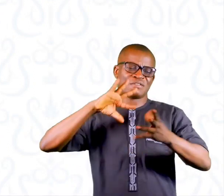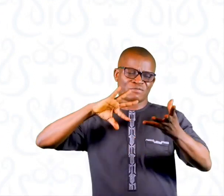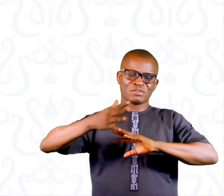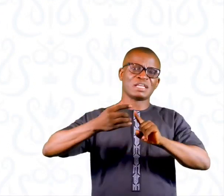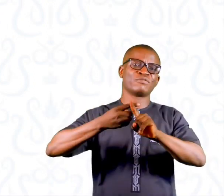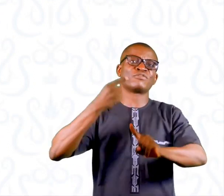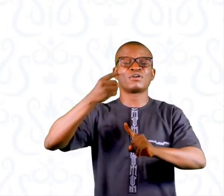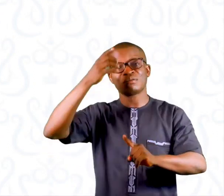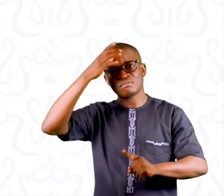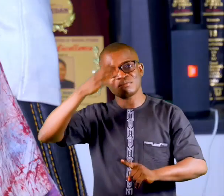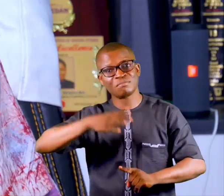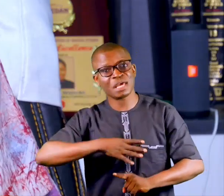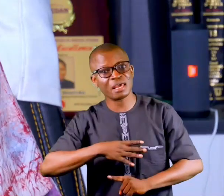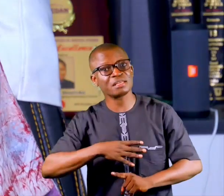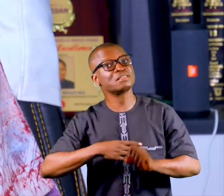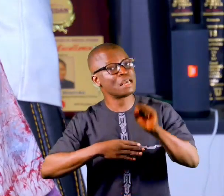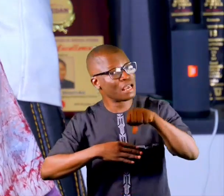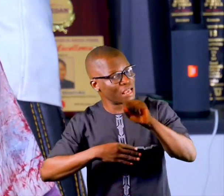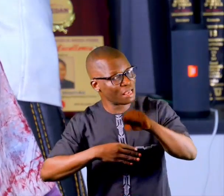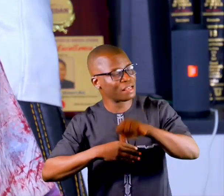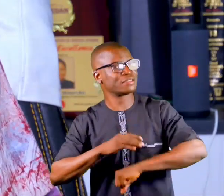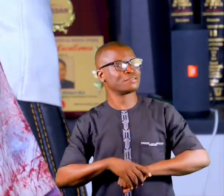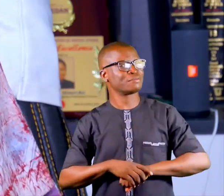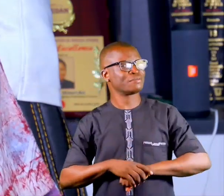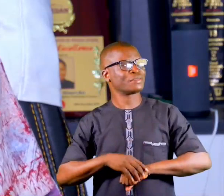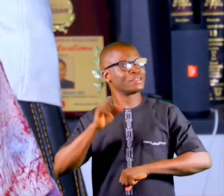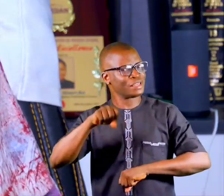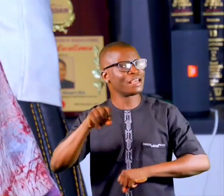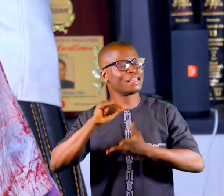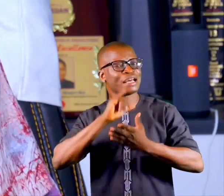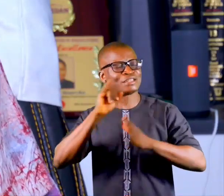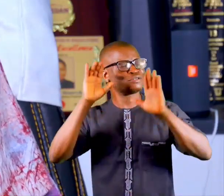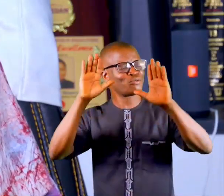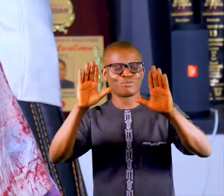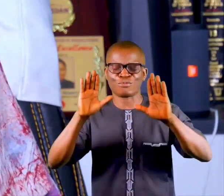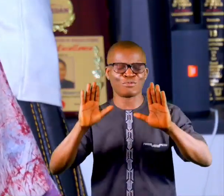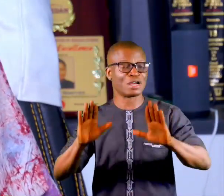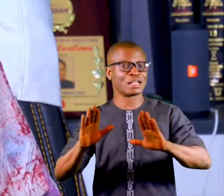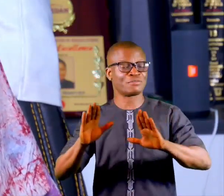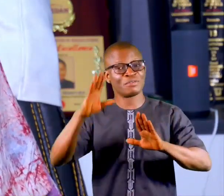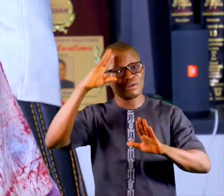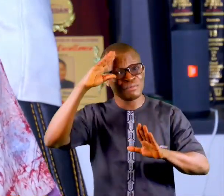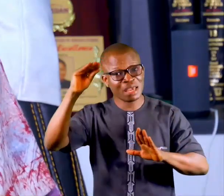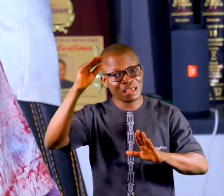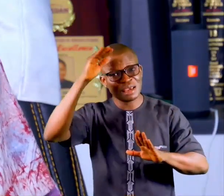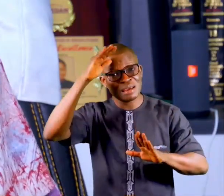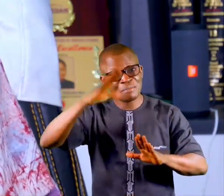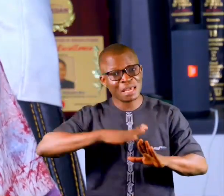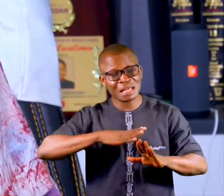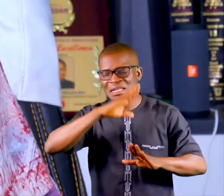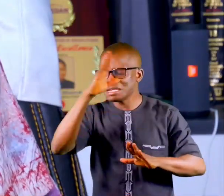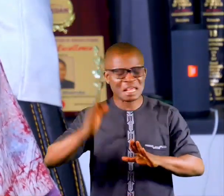from men. Yes, which is, believe me, fantastic. Men never used to